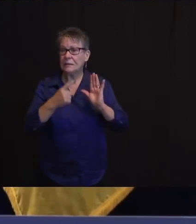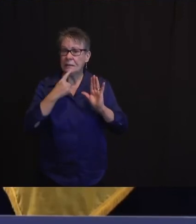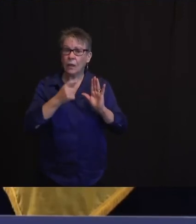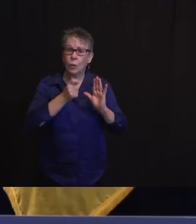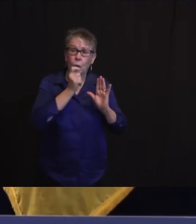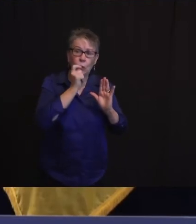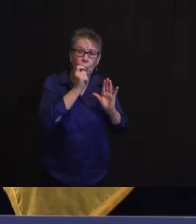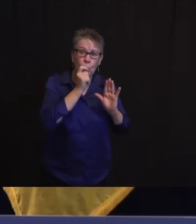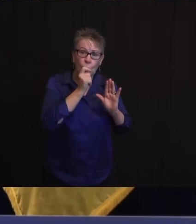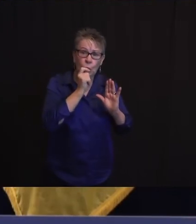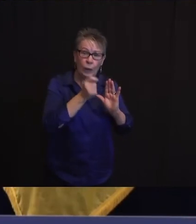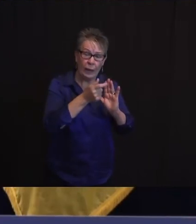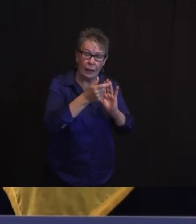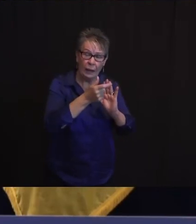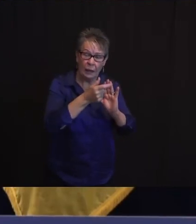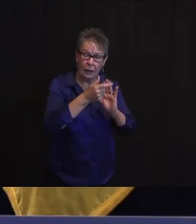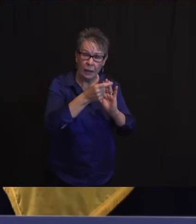otherwise.